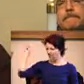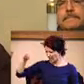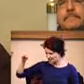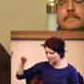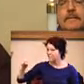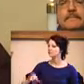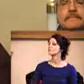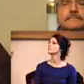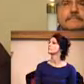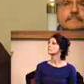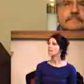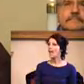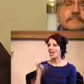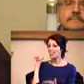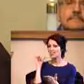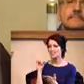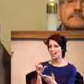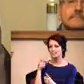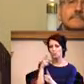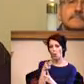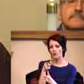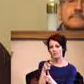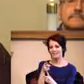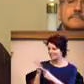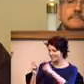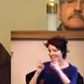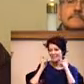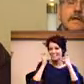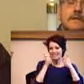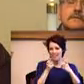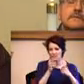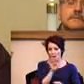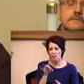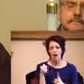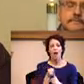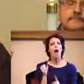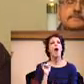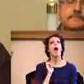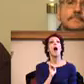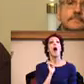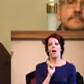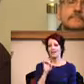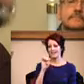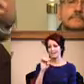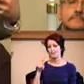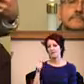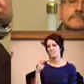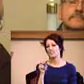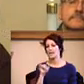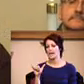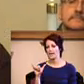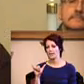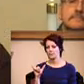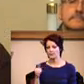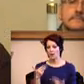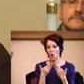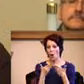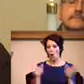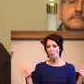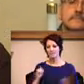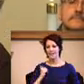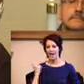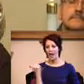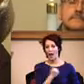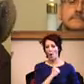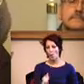Spirit you see that's what the gift is that's the gift of epiphany it's the gift that opens our lives up to a power that